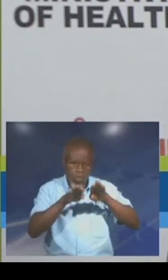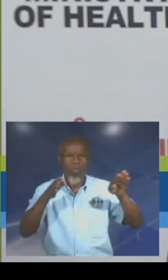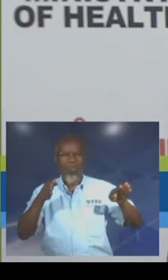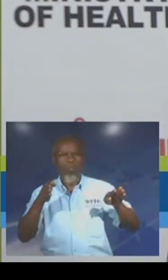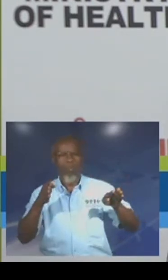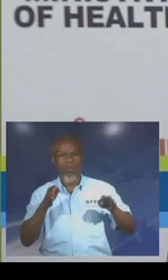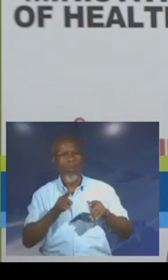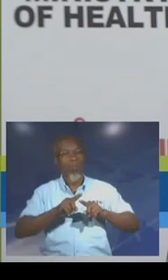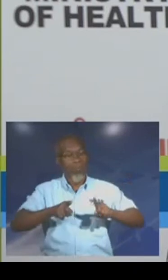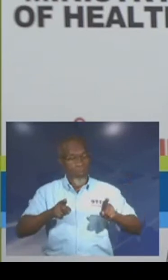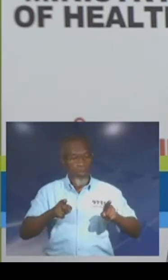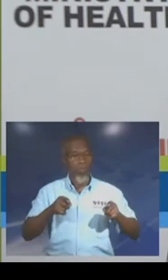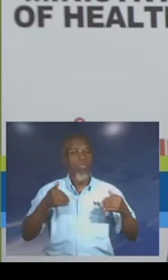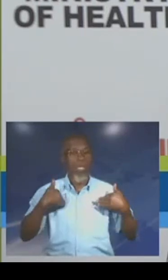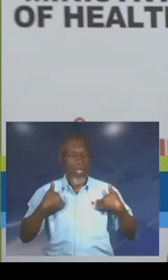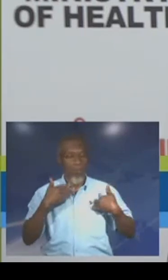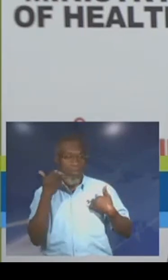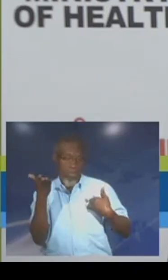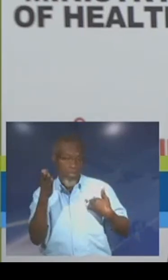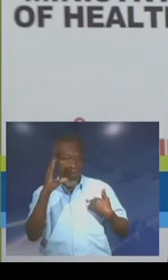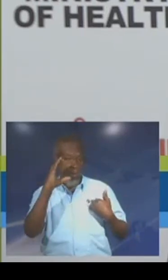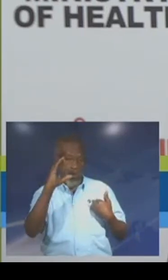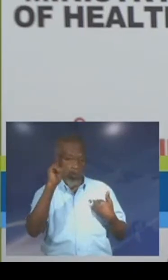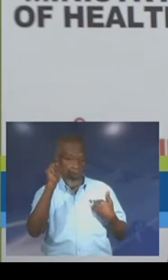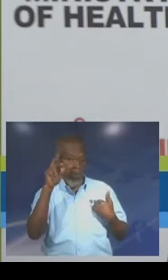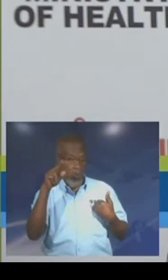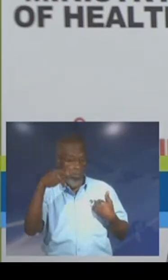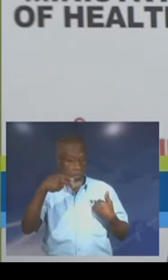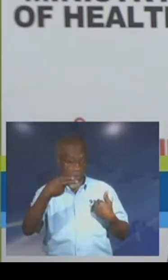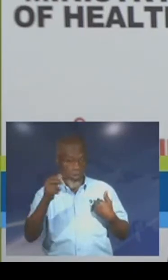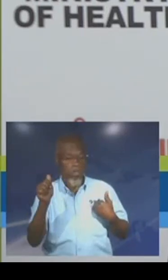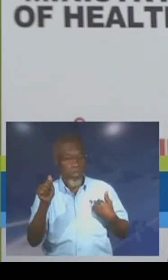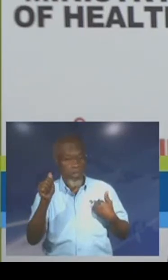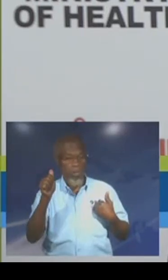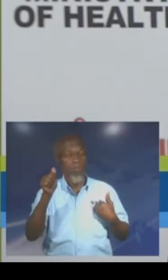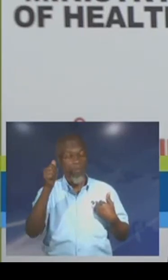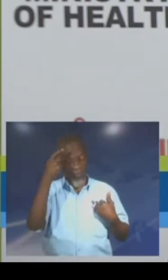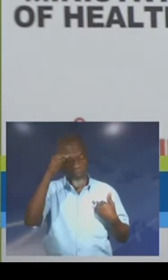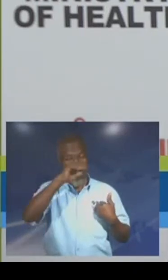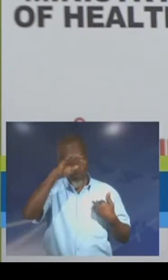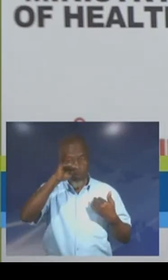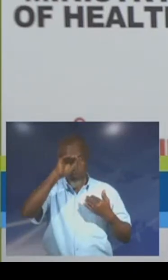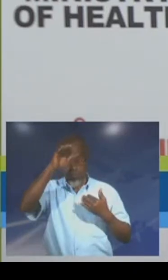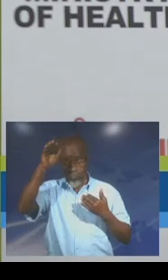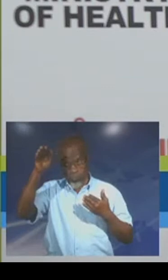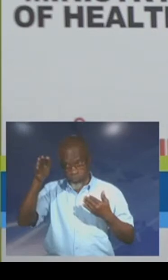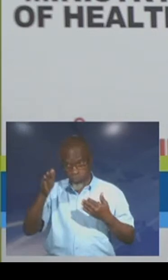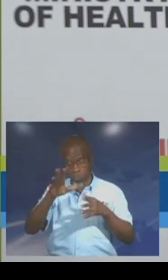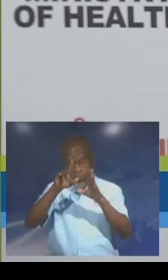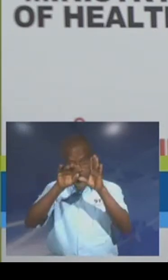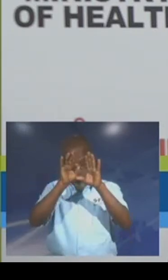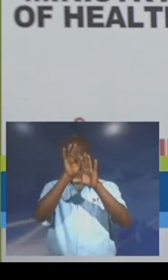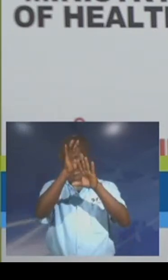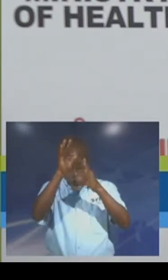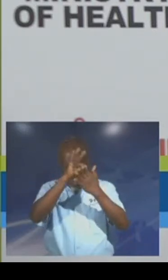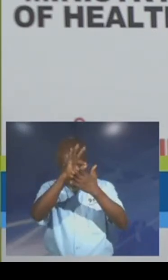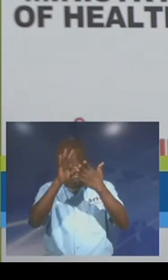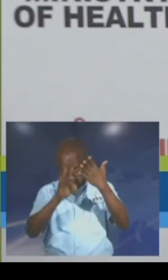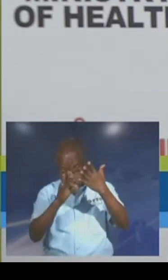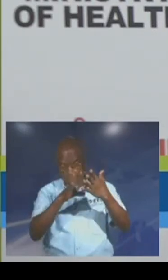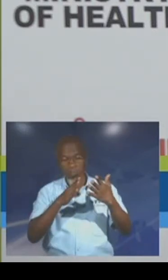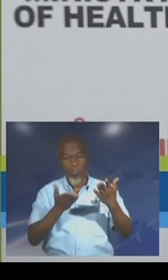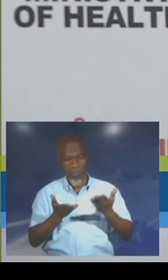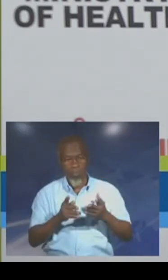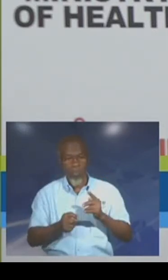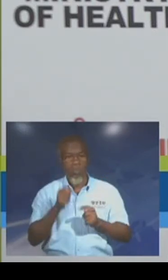already capacity at CARFA for the region, and as the CMO has just reminded me, we have sent 2 test samples